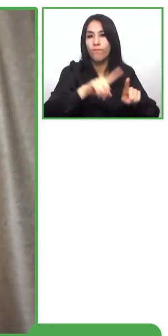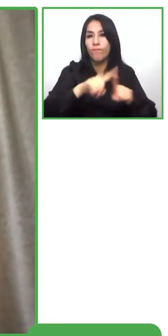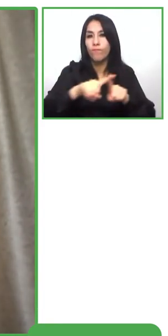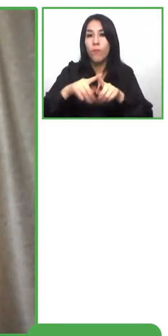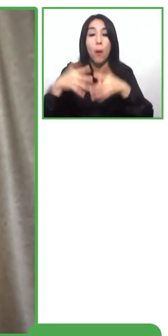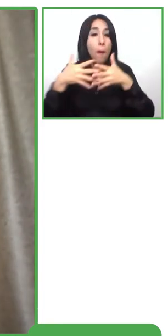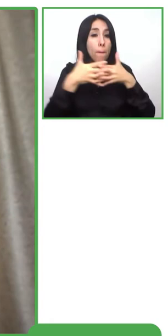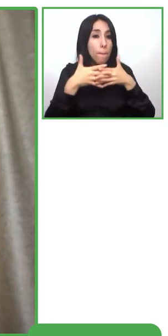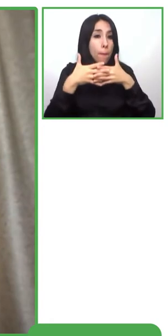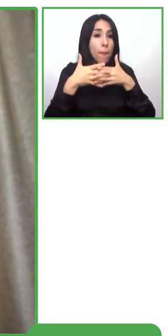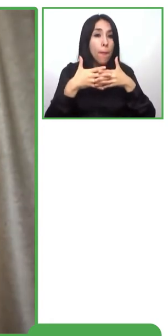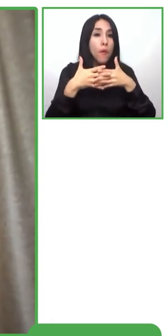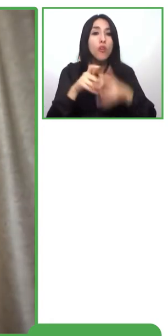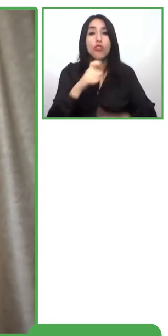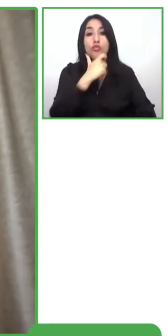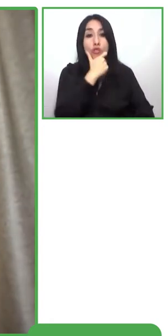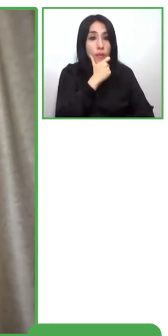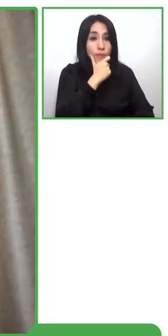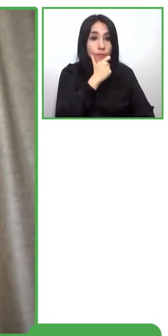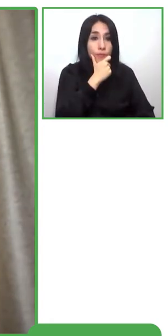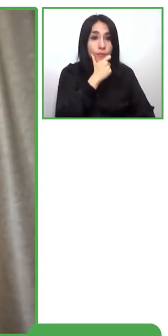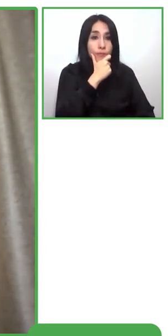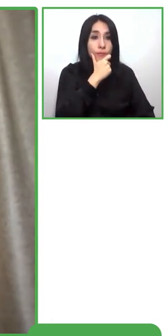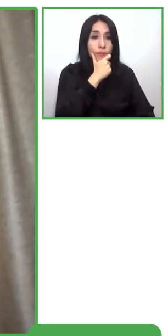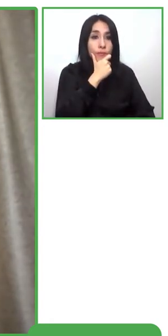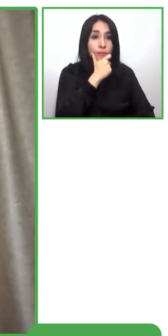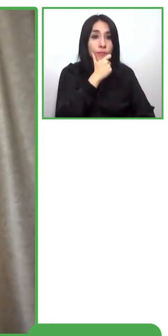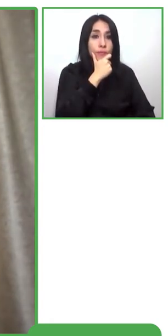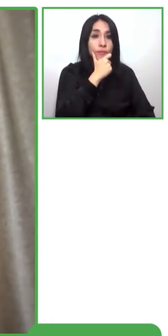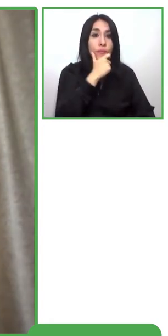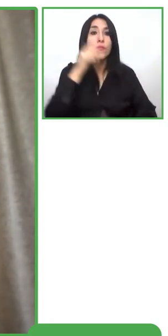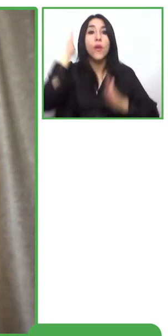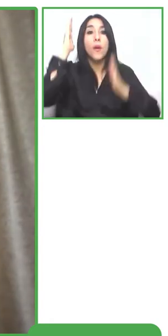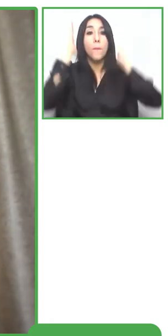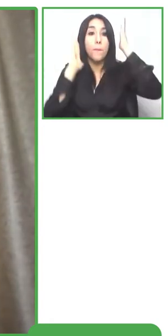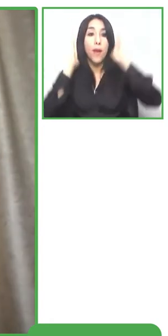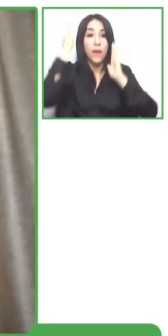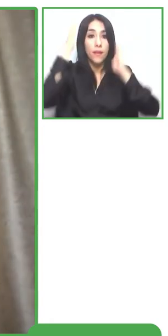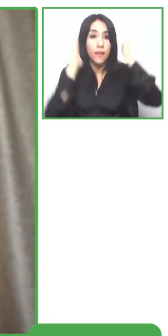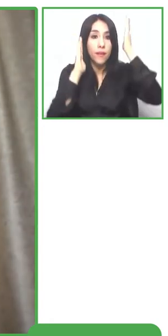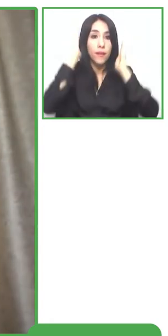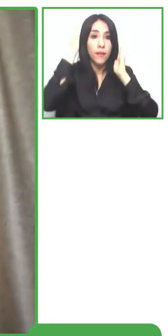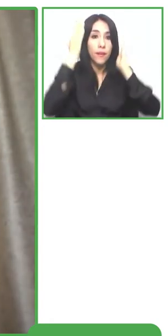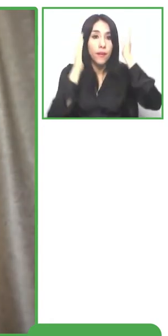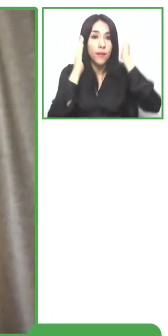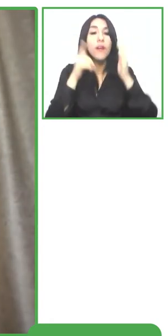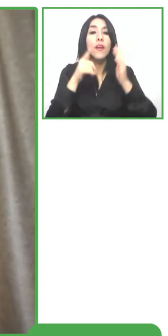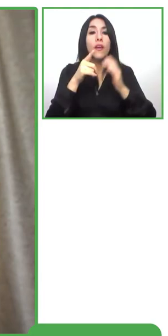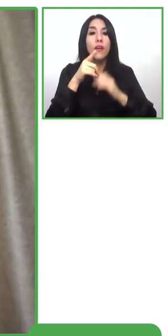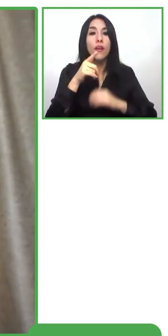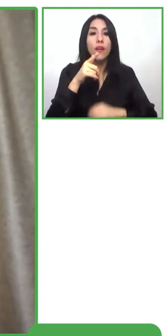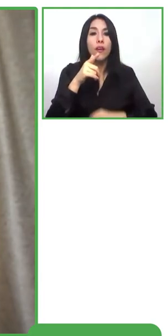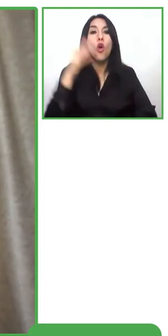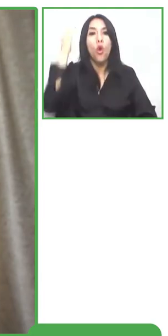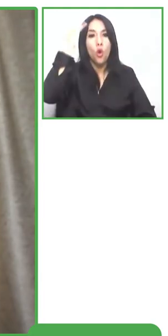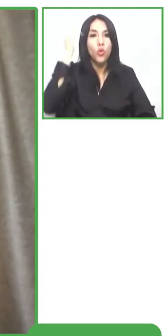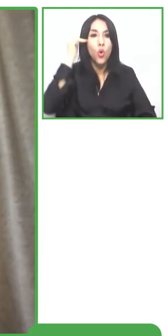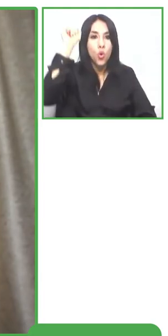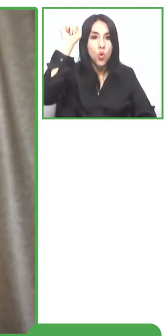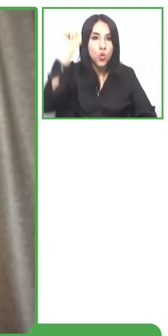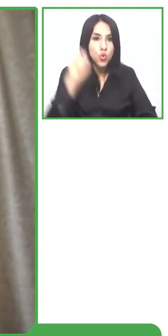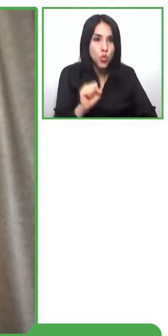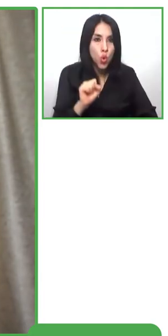the United Kingdom, Malaysia, Nepal, India, South Korea, Switzerland, Germany,